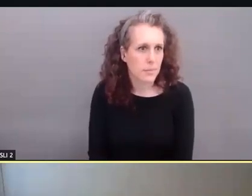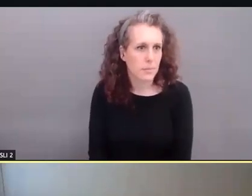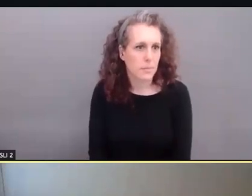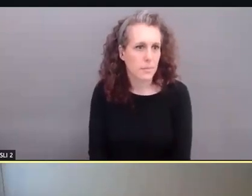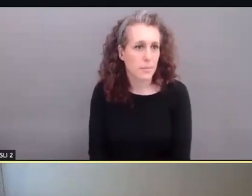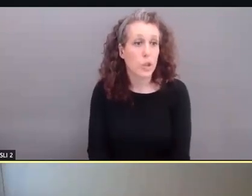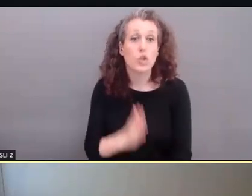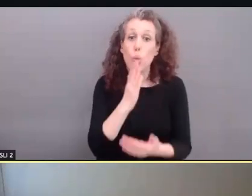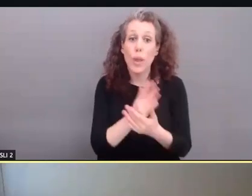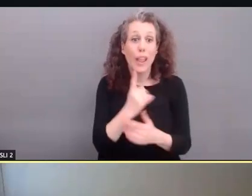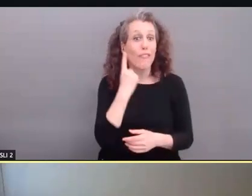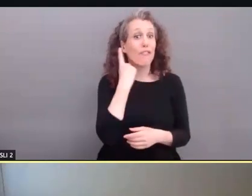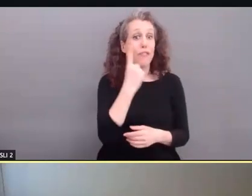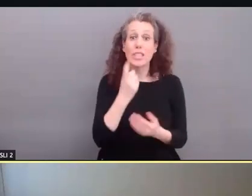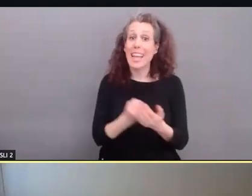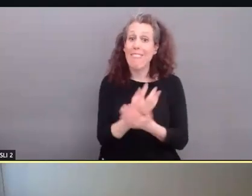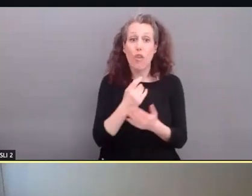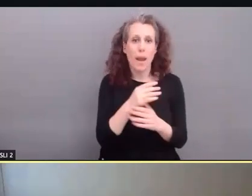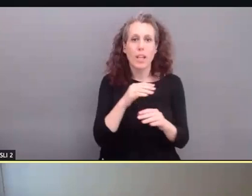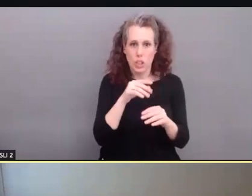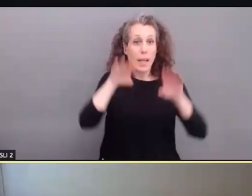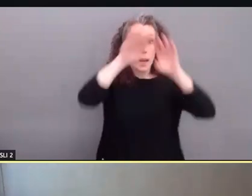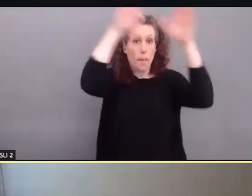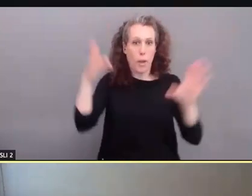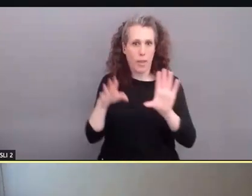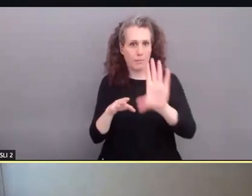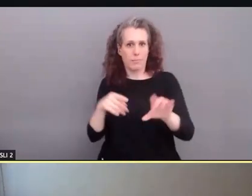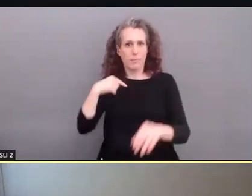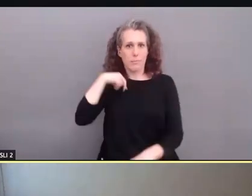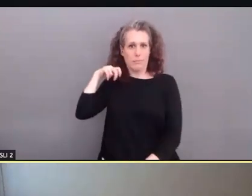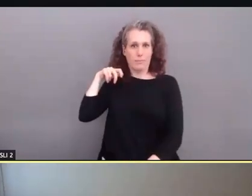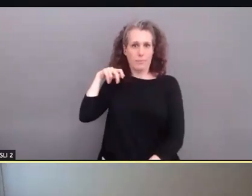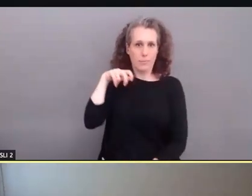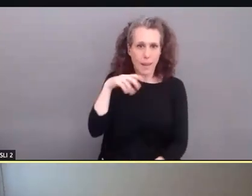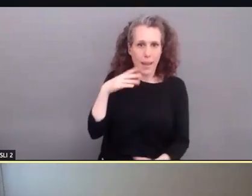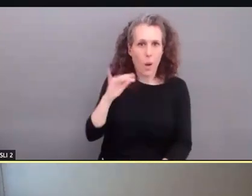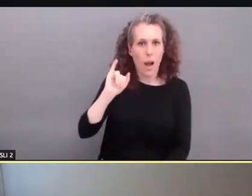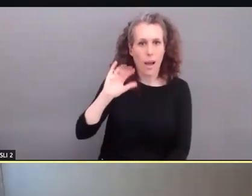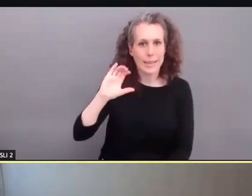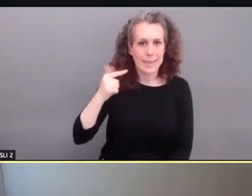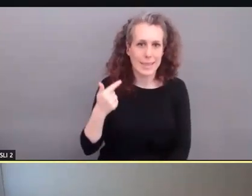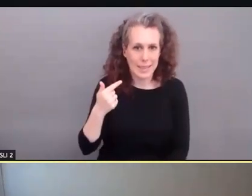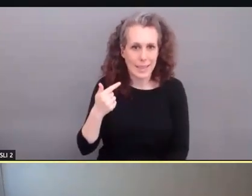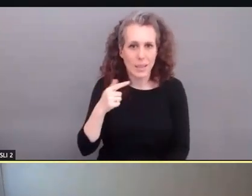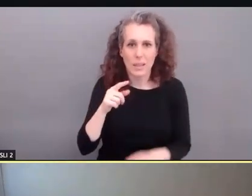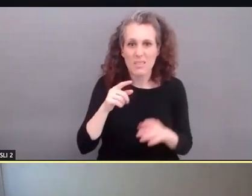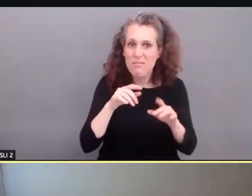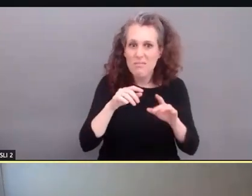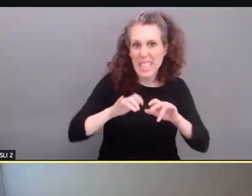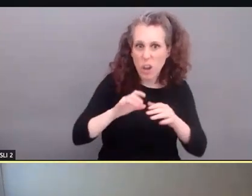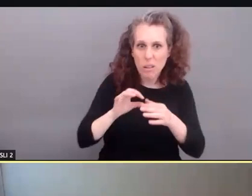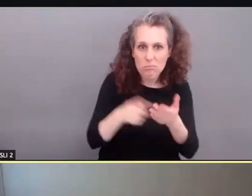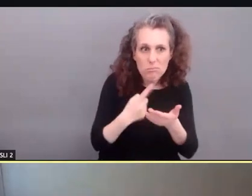of the built environment, in this case, with ICT and digital information,